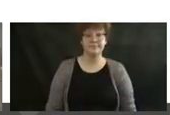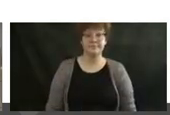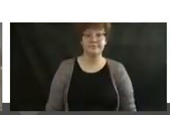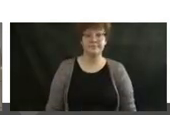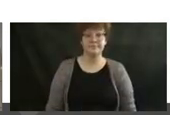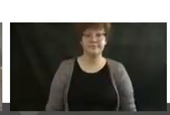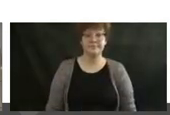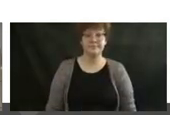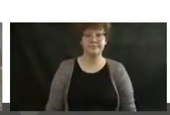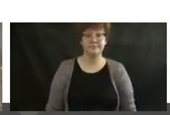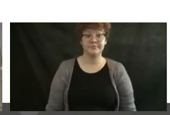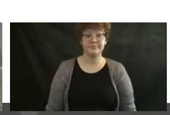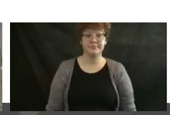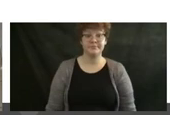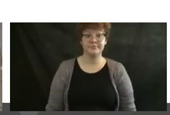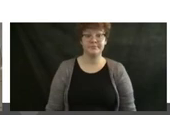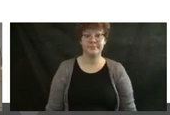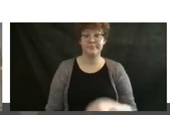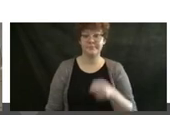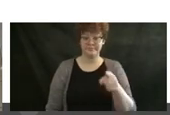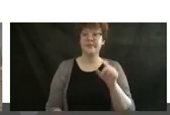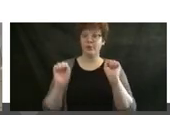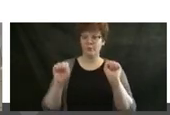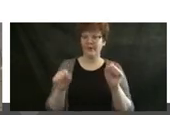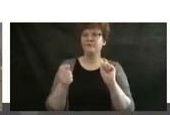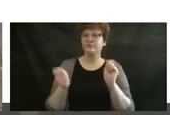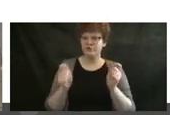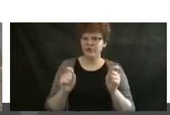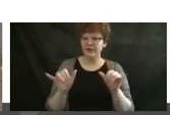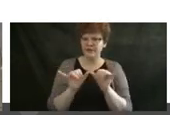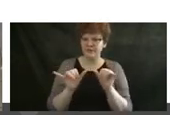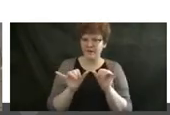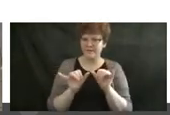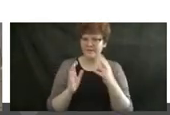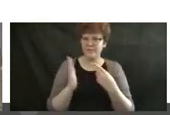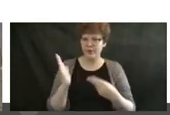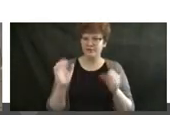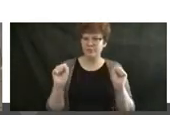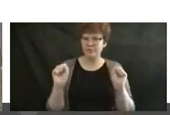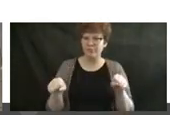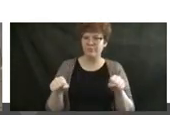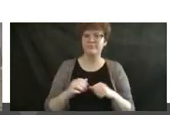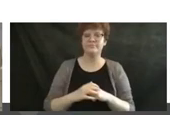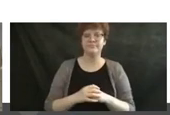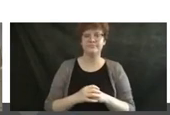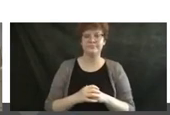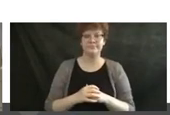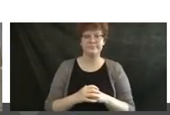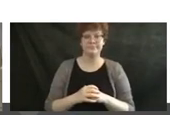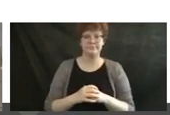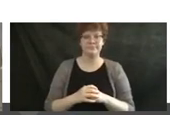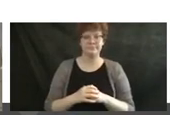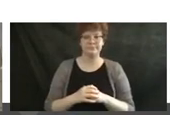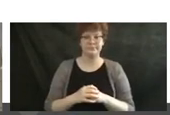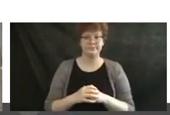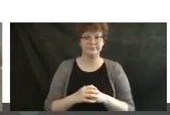I can come in here and to change the size of the brush, like to change the size of most things, to the right of